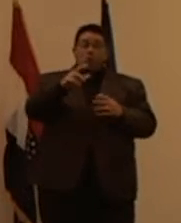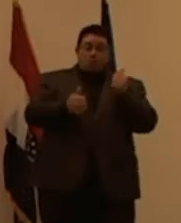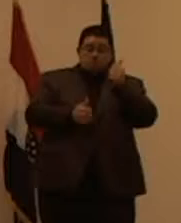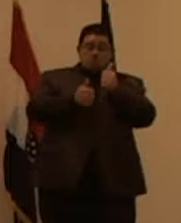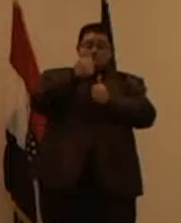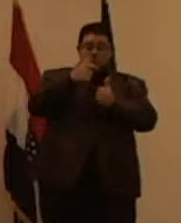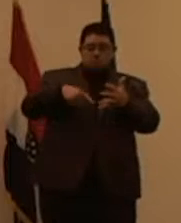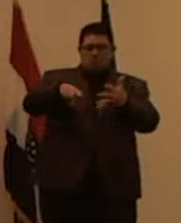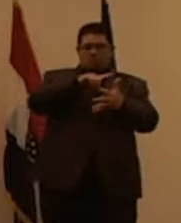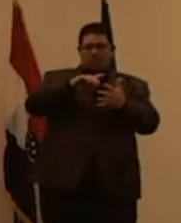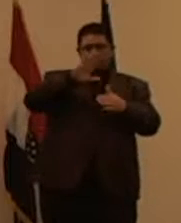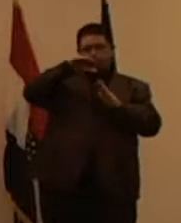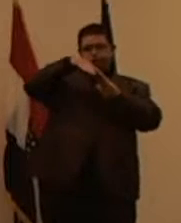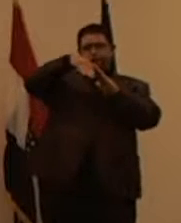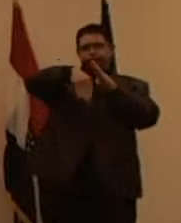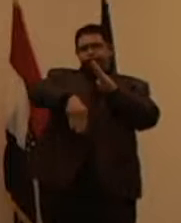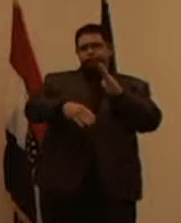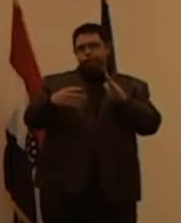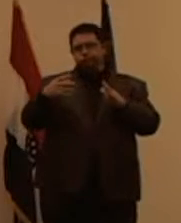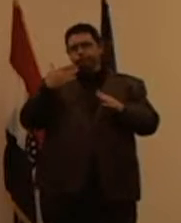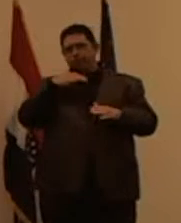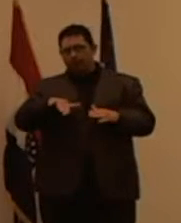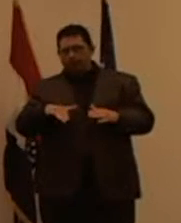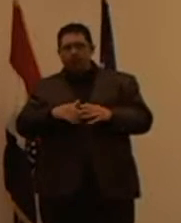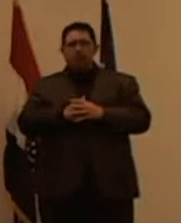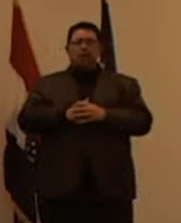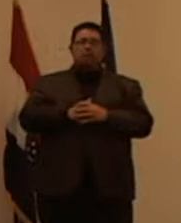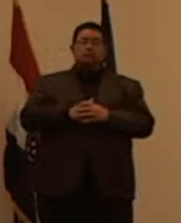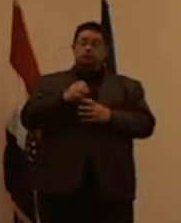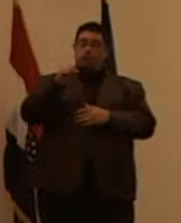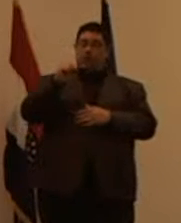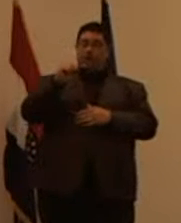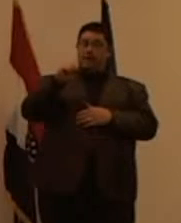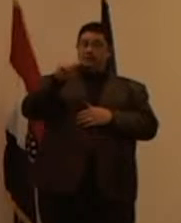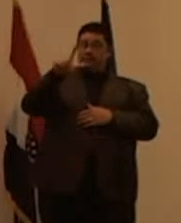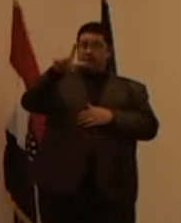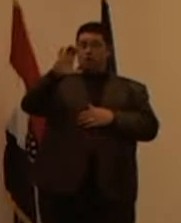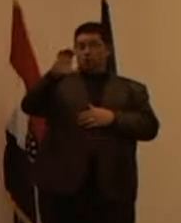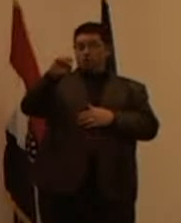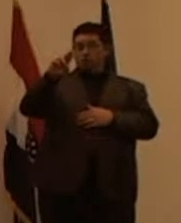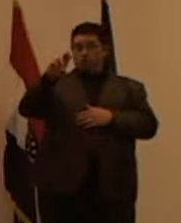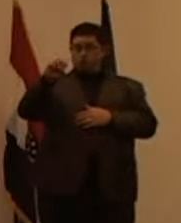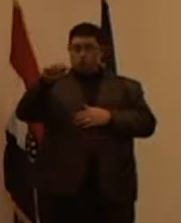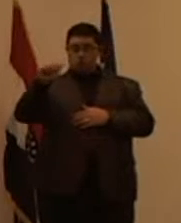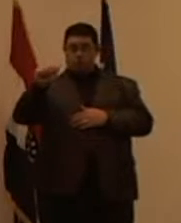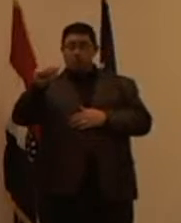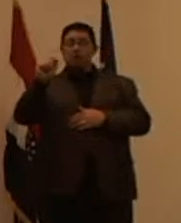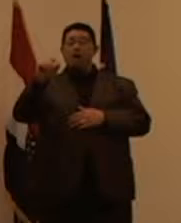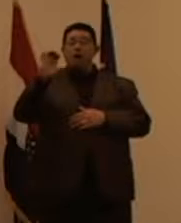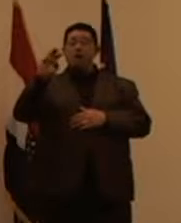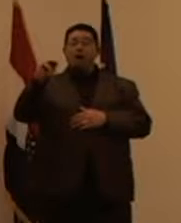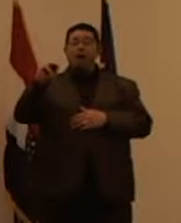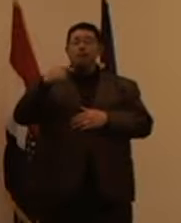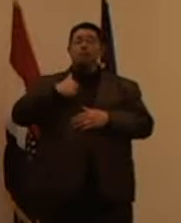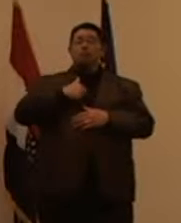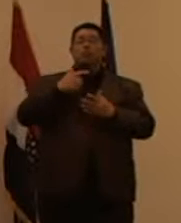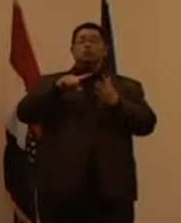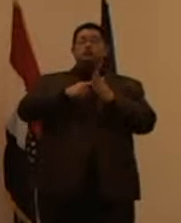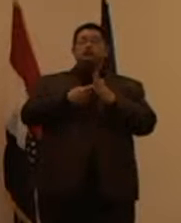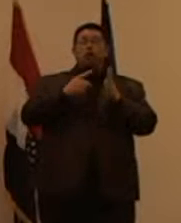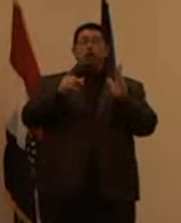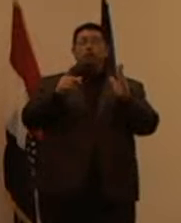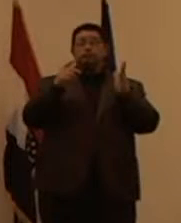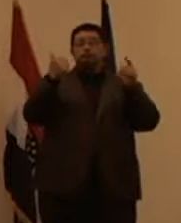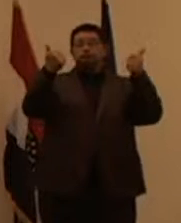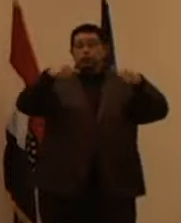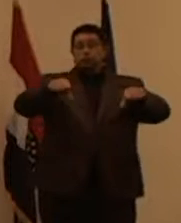indicators are trending in the wrong direction. So at sdlcorona.com, we will begin posting a 2-week collection of data, and